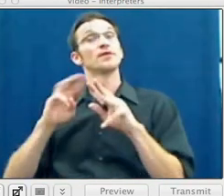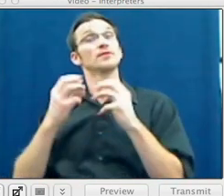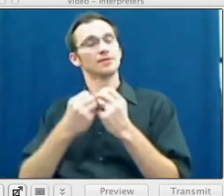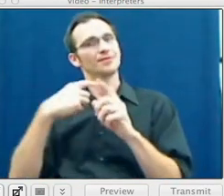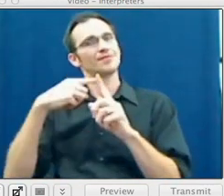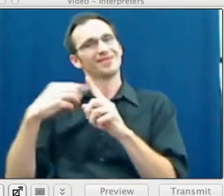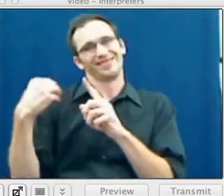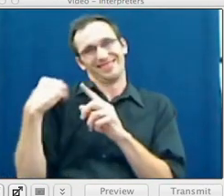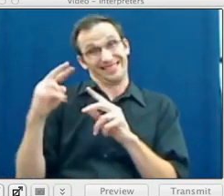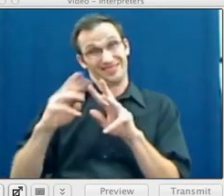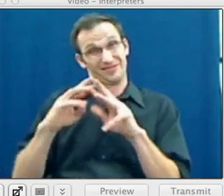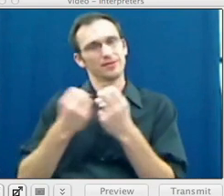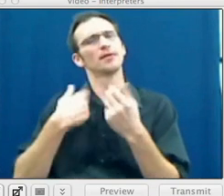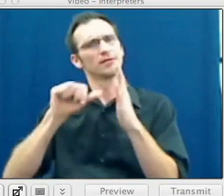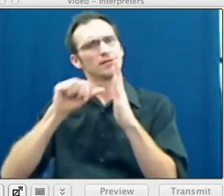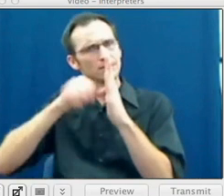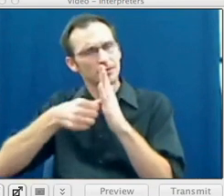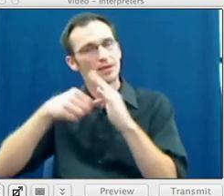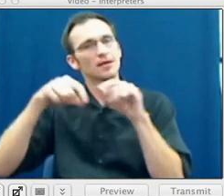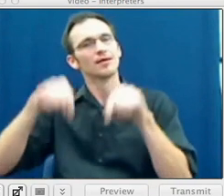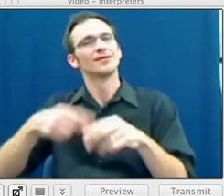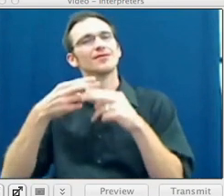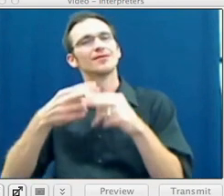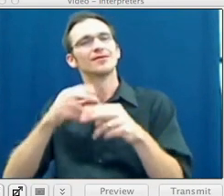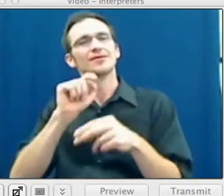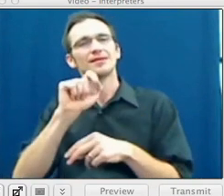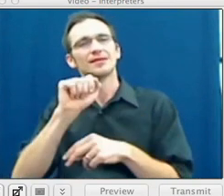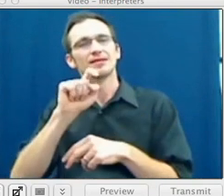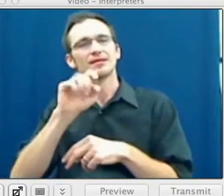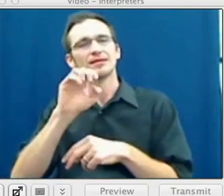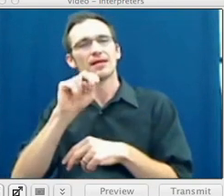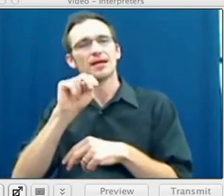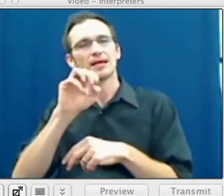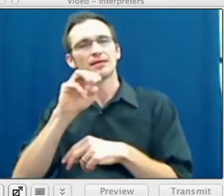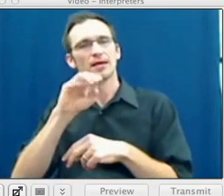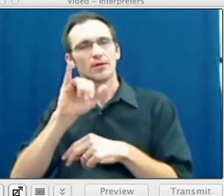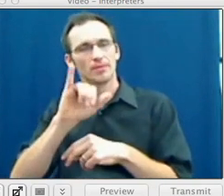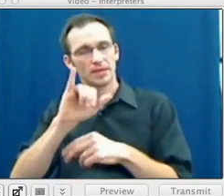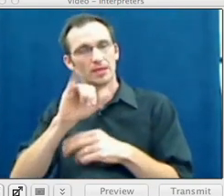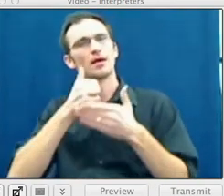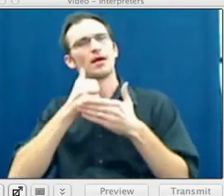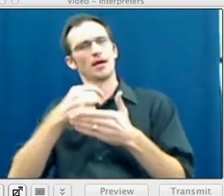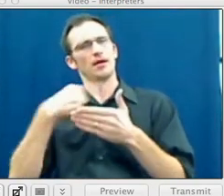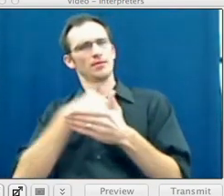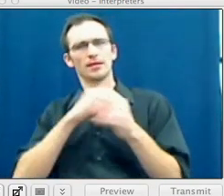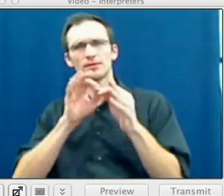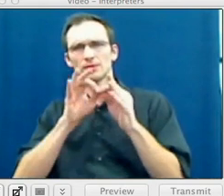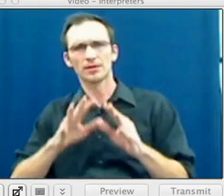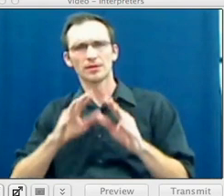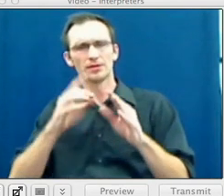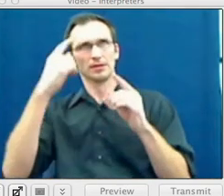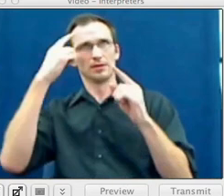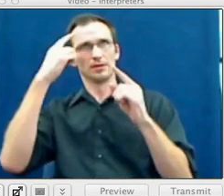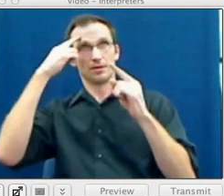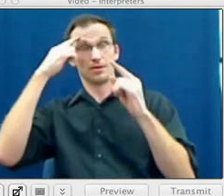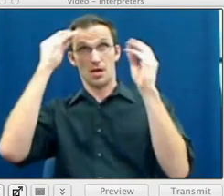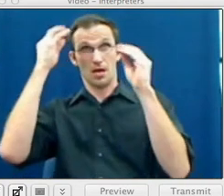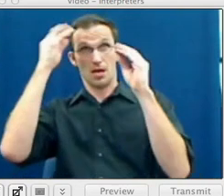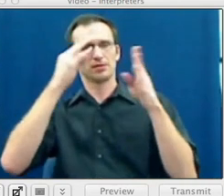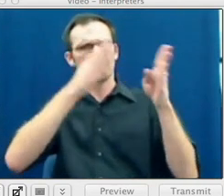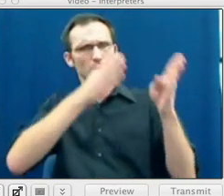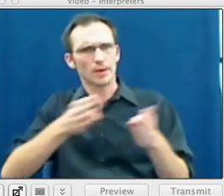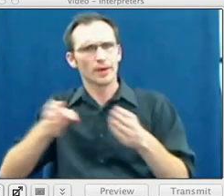be a taxonomy. It's meant to help us organize our thoughts and be on the same page about